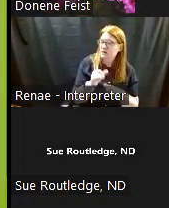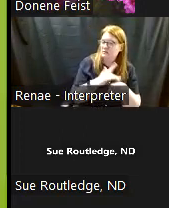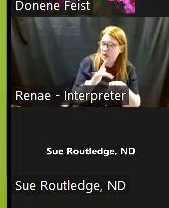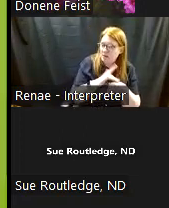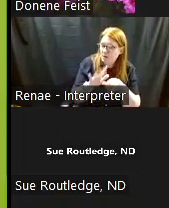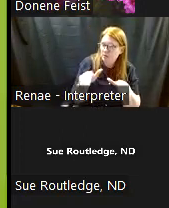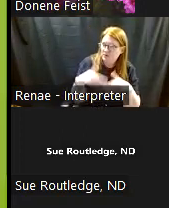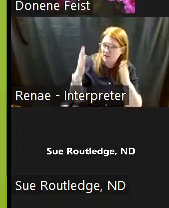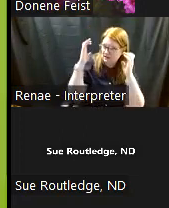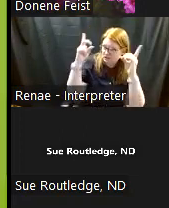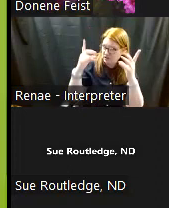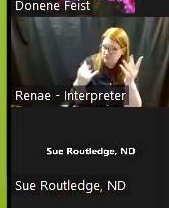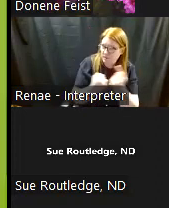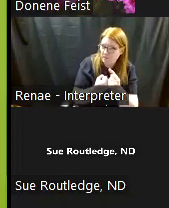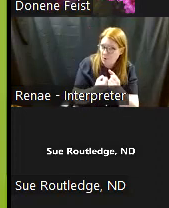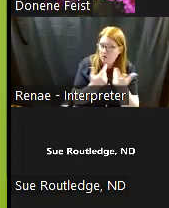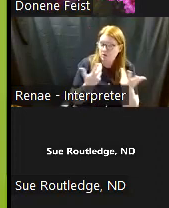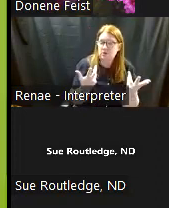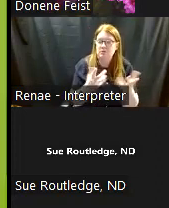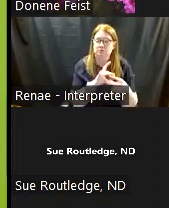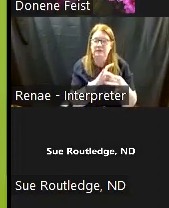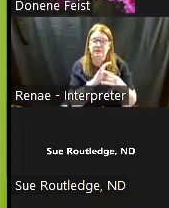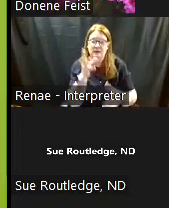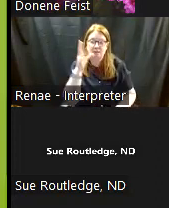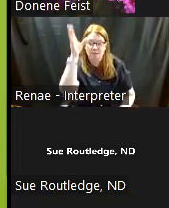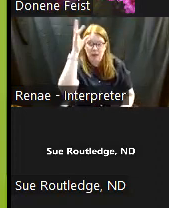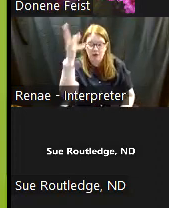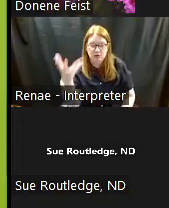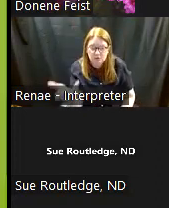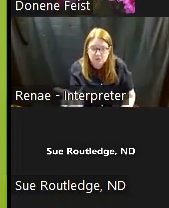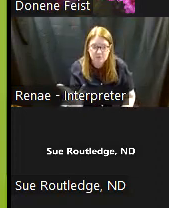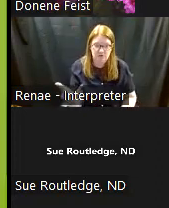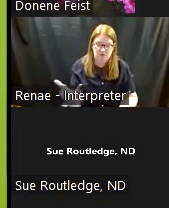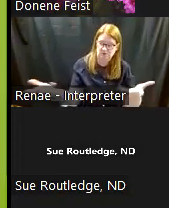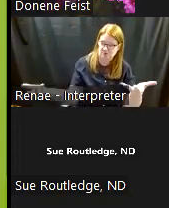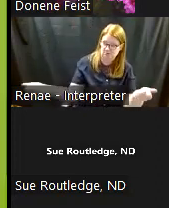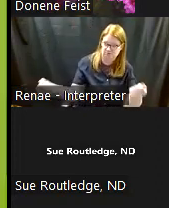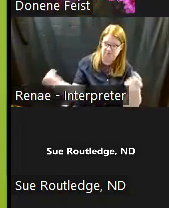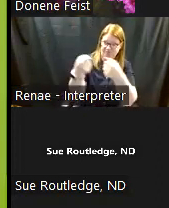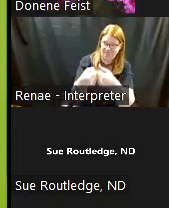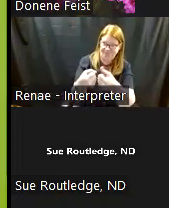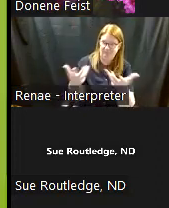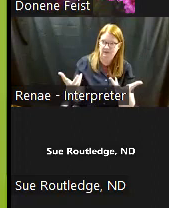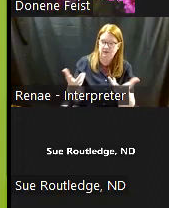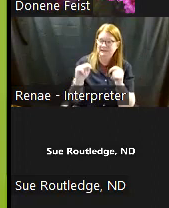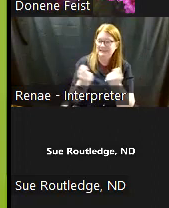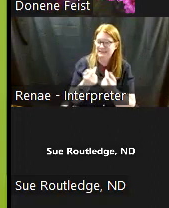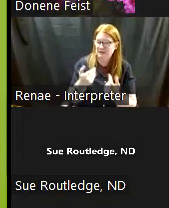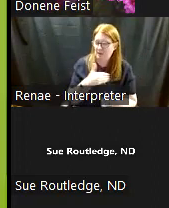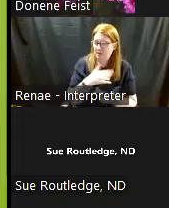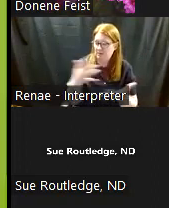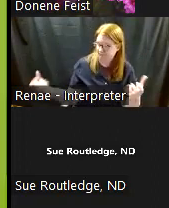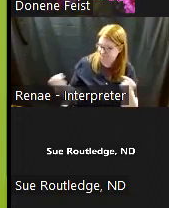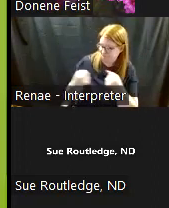provide education, support, connect our parents with other parents and the right professionals, the right team members. I think